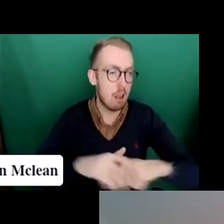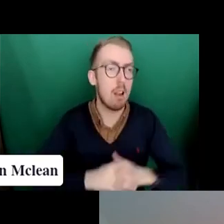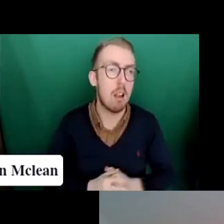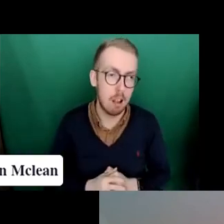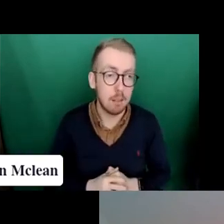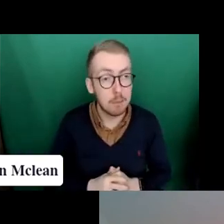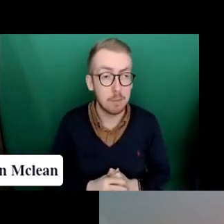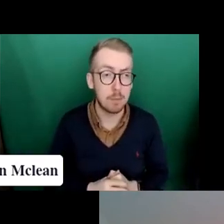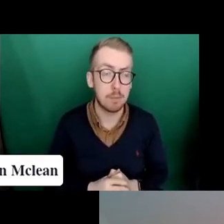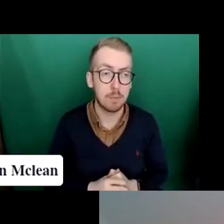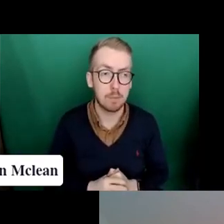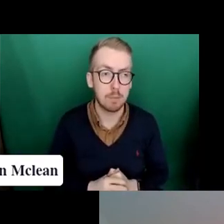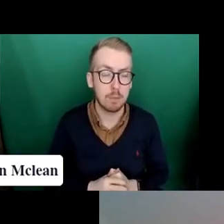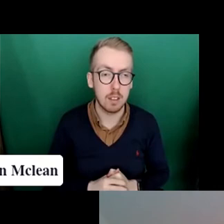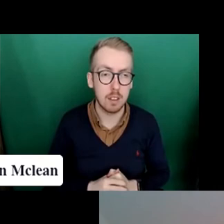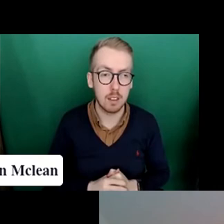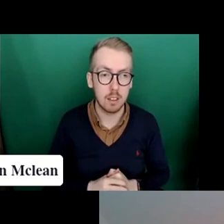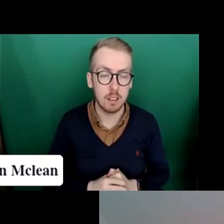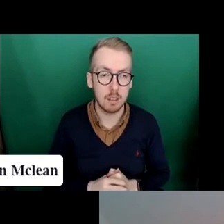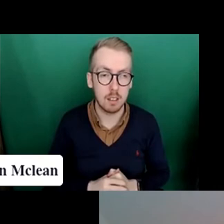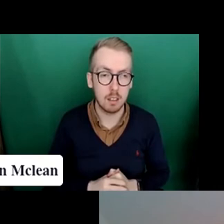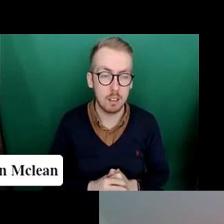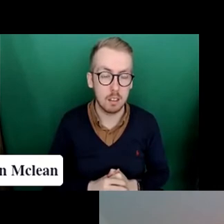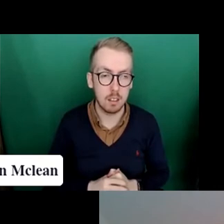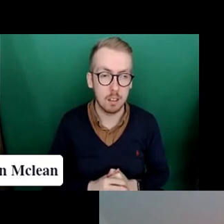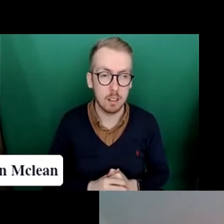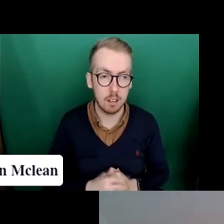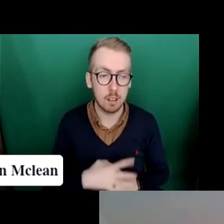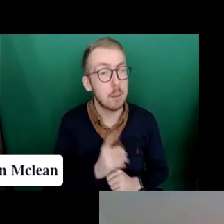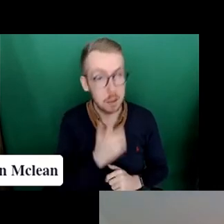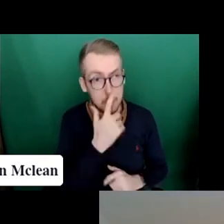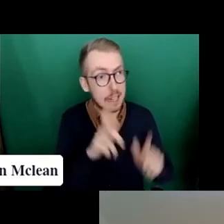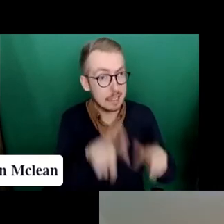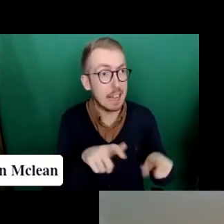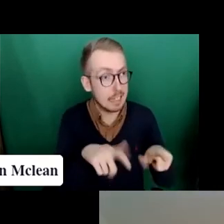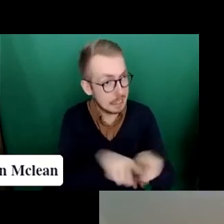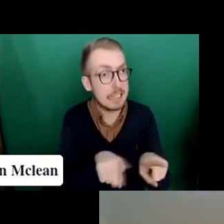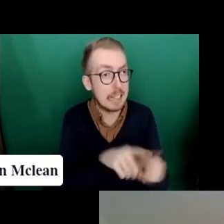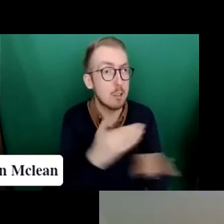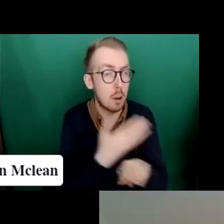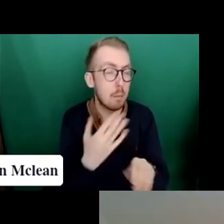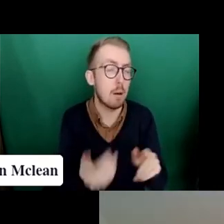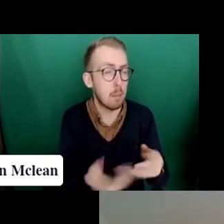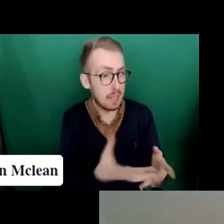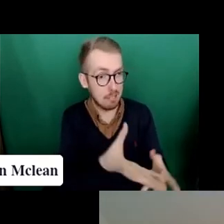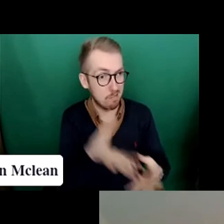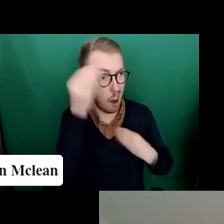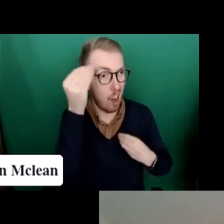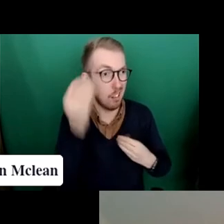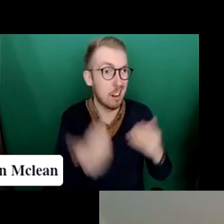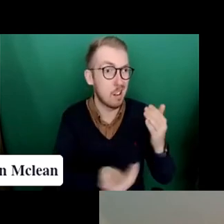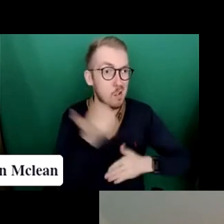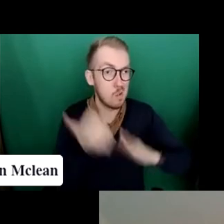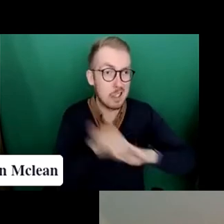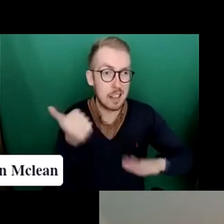if you want to stay visit service, you've still got that, but you've got these other skills. If you, like, you can do anything, but like it's about if you want the option to